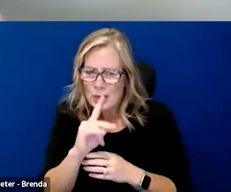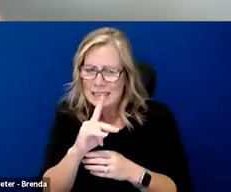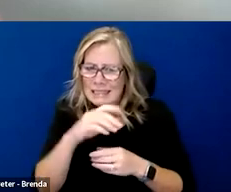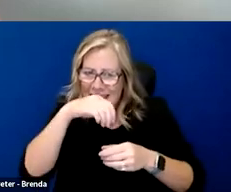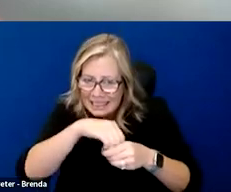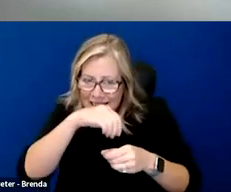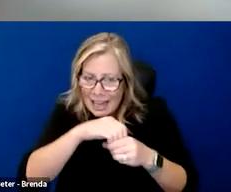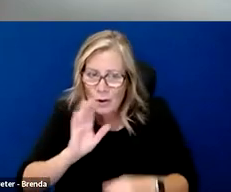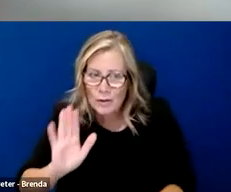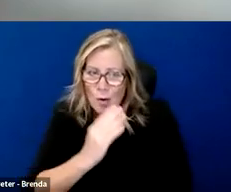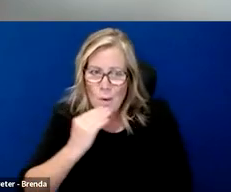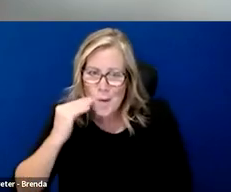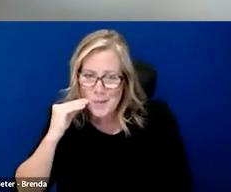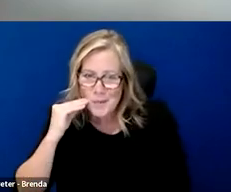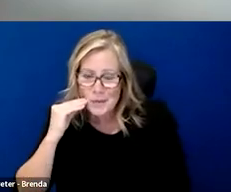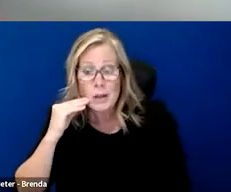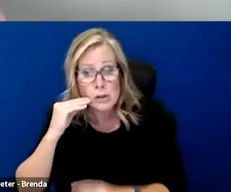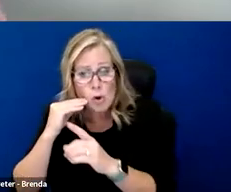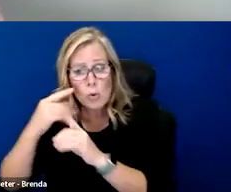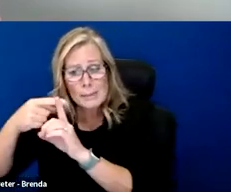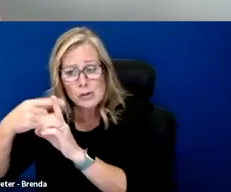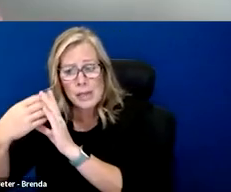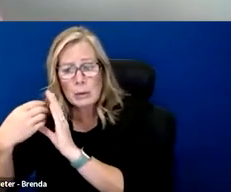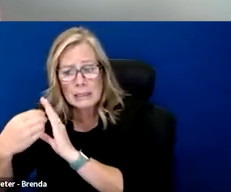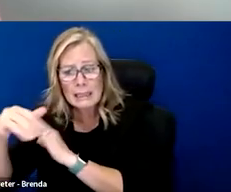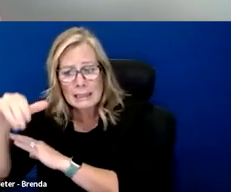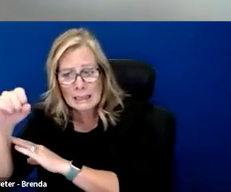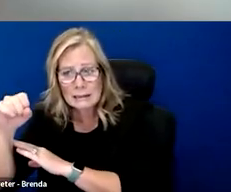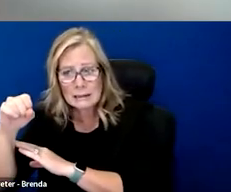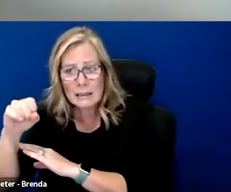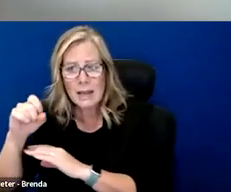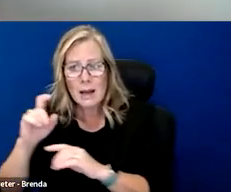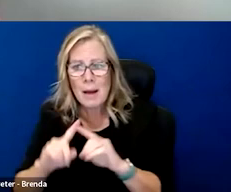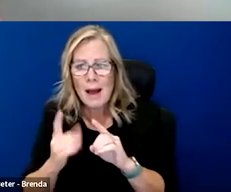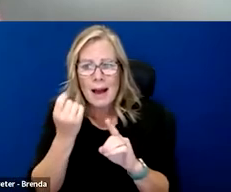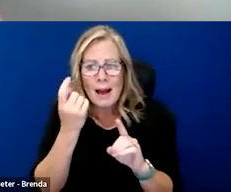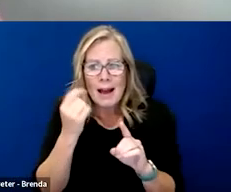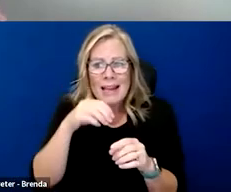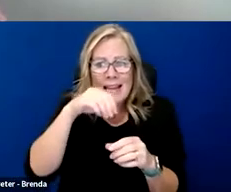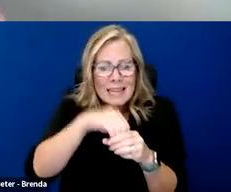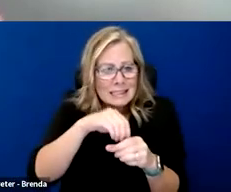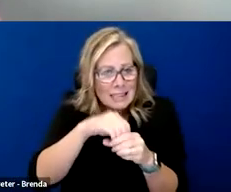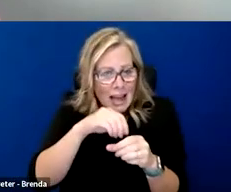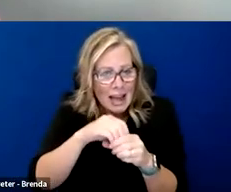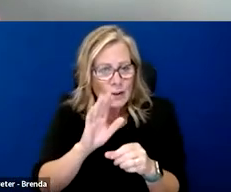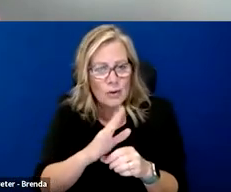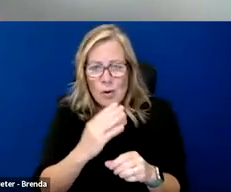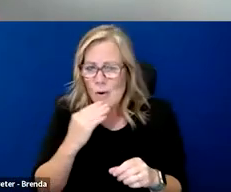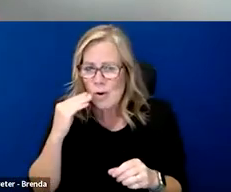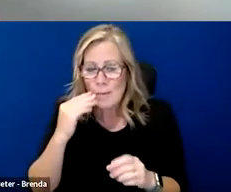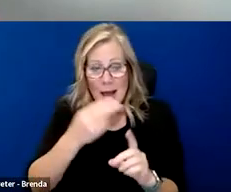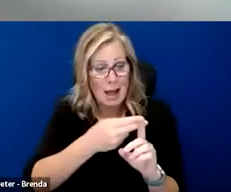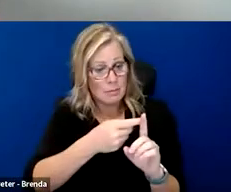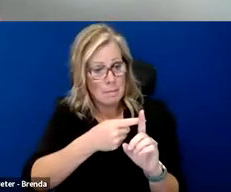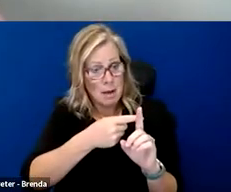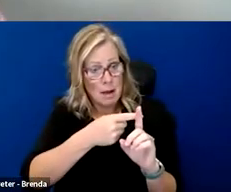while the temperatures outside are really crucial, a big part of that is that it's warming our homes. And when we have high temperatures, not just by day,